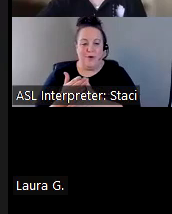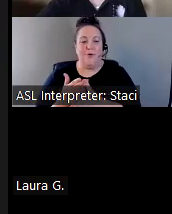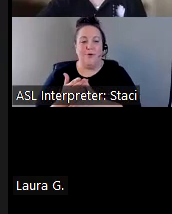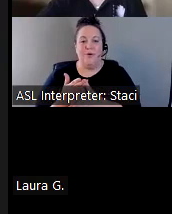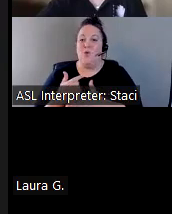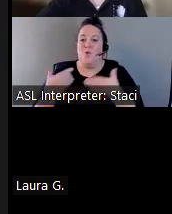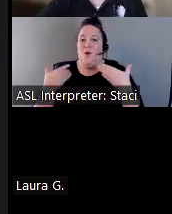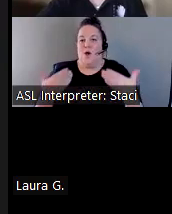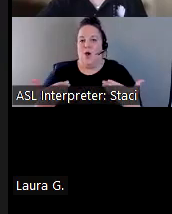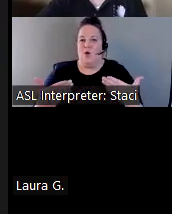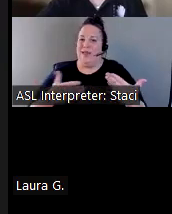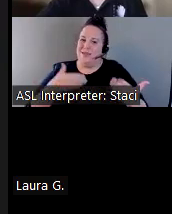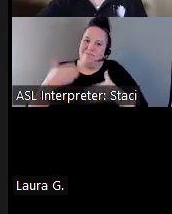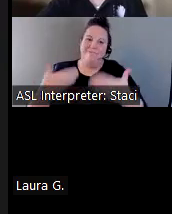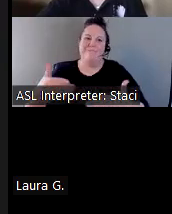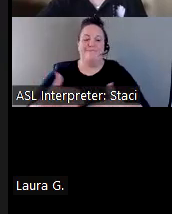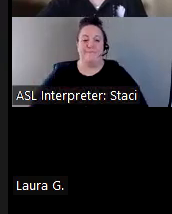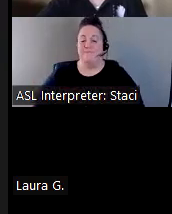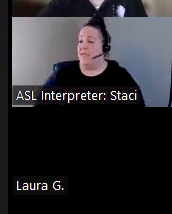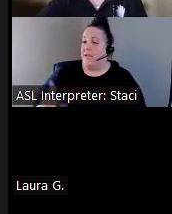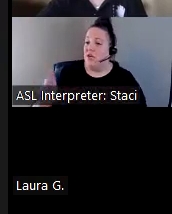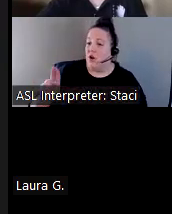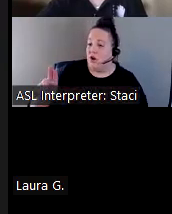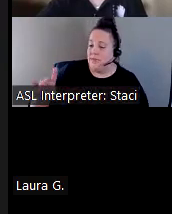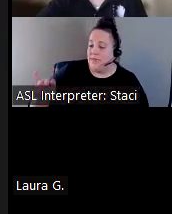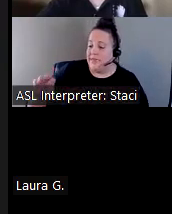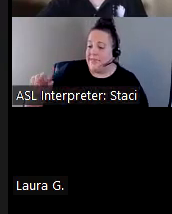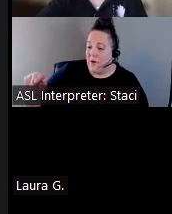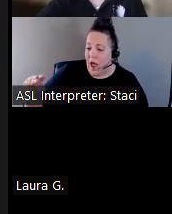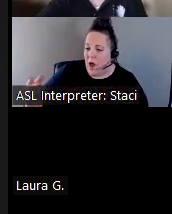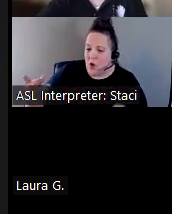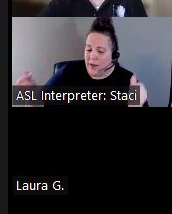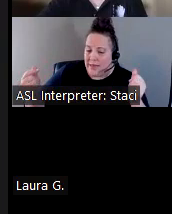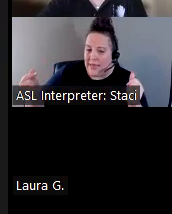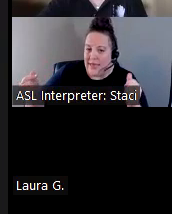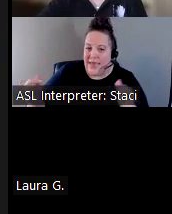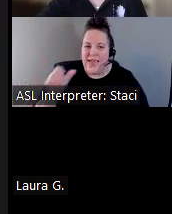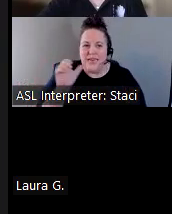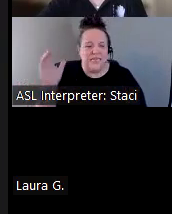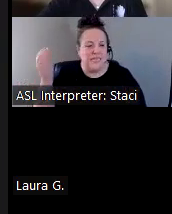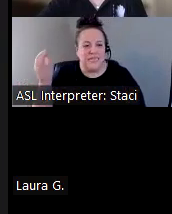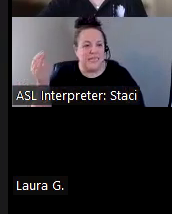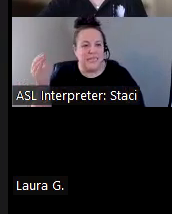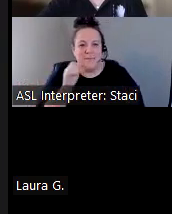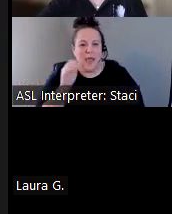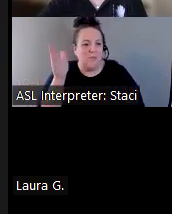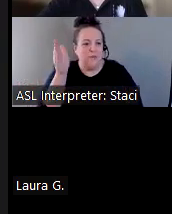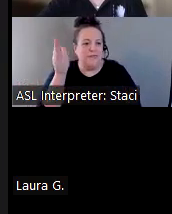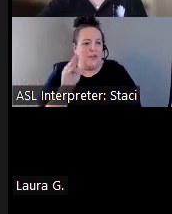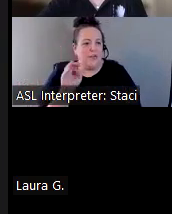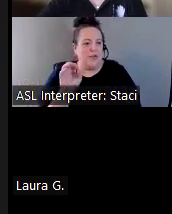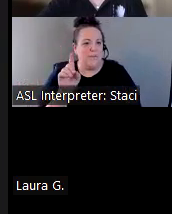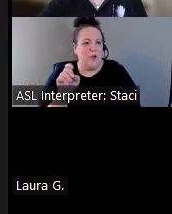we're going to go ahead and jump right in. Sarah, I'm sorry. Yes. Just really quickly, it doesn't seem to be in presenter mode. We see